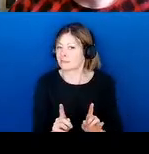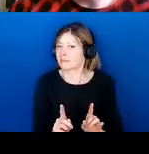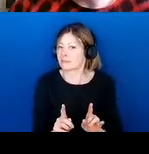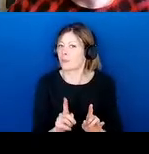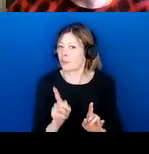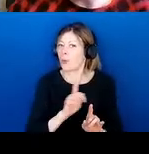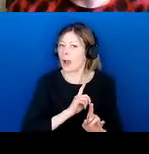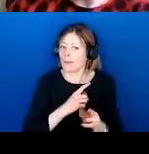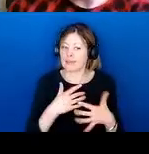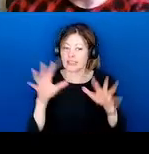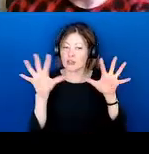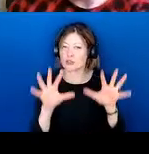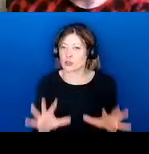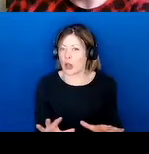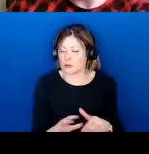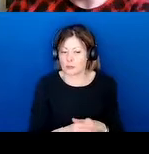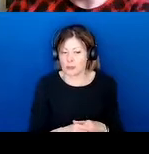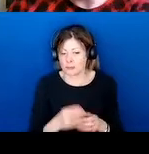snow